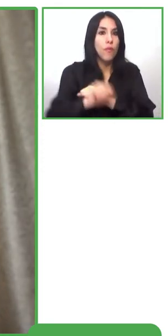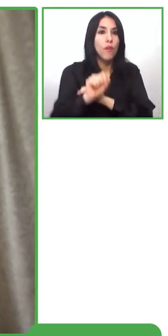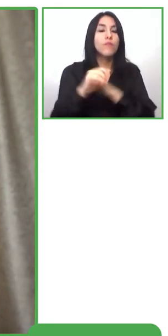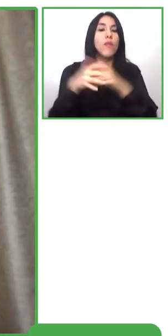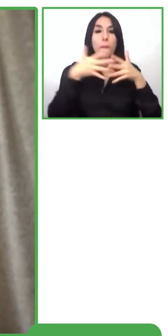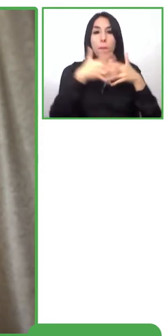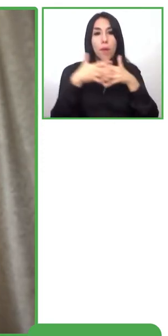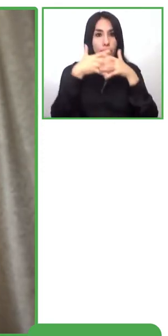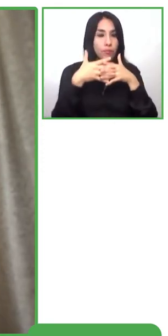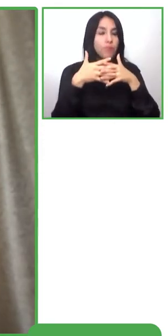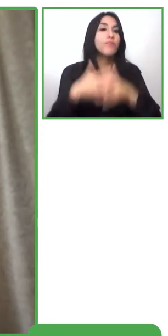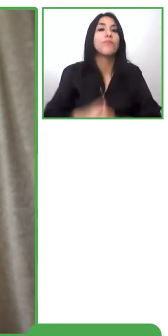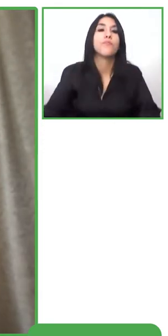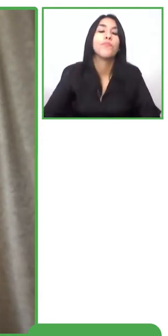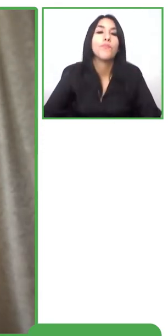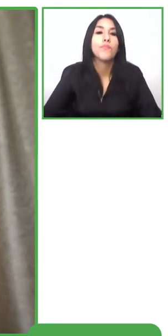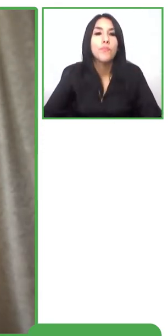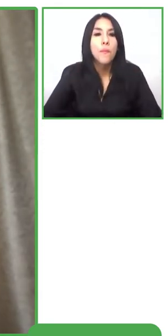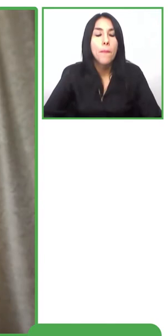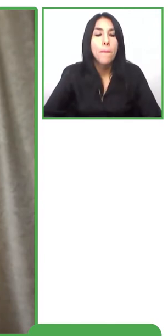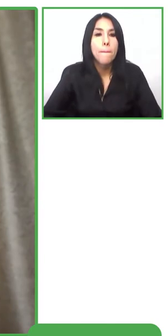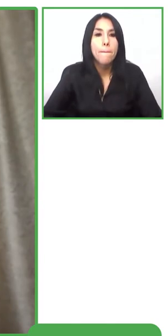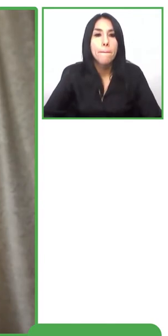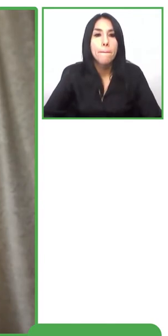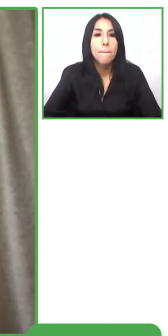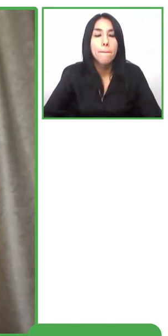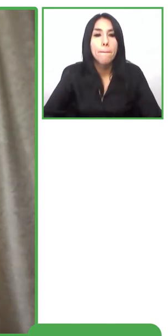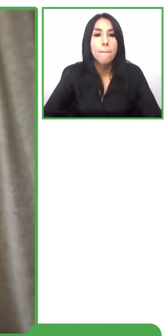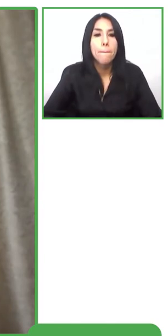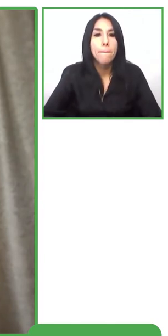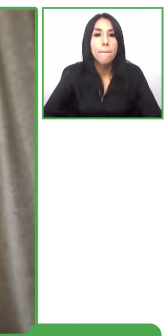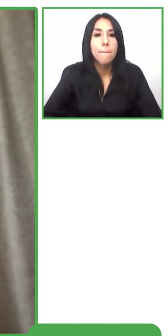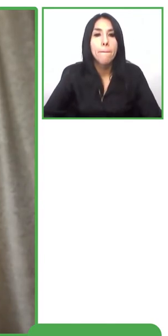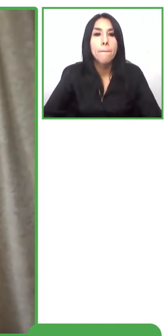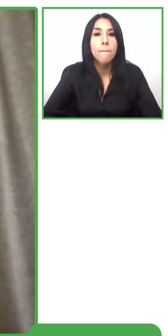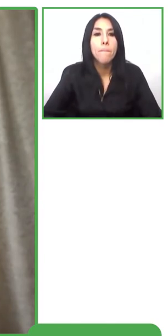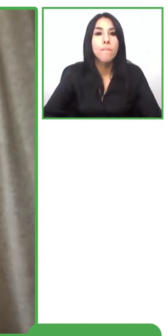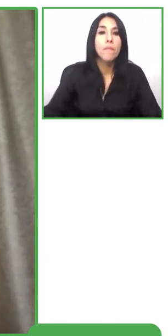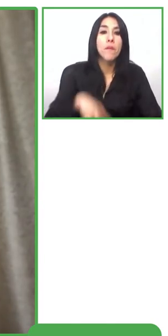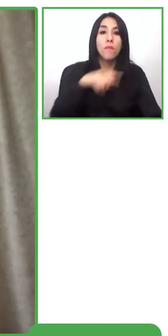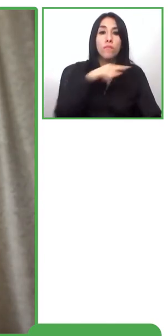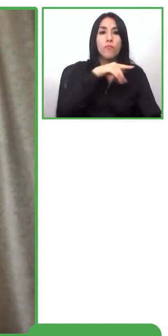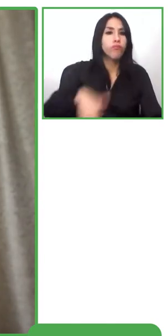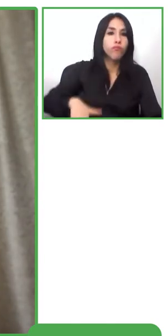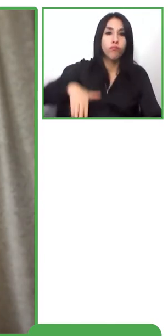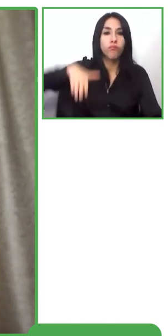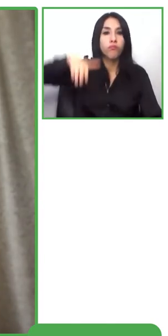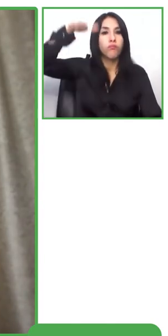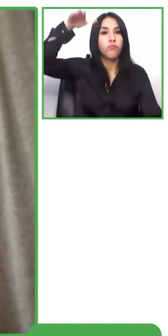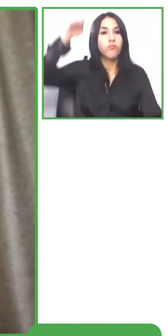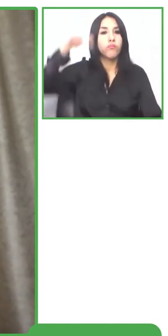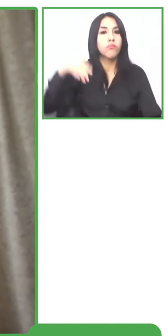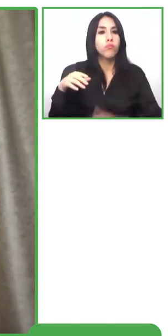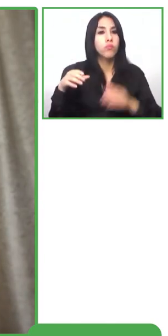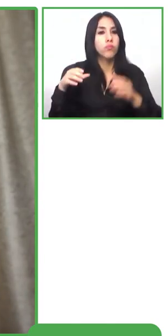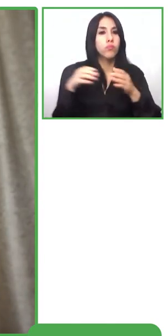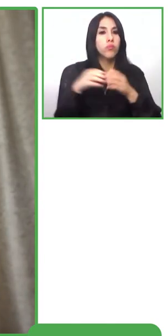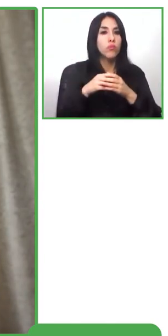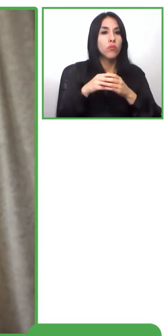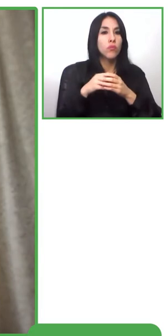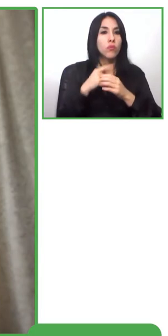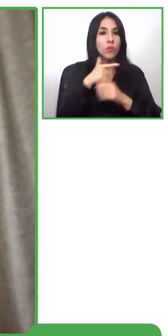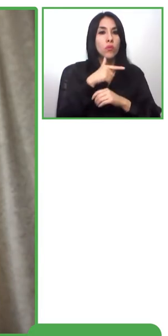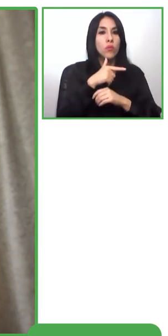in Indiana, United States. He grew up in a very diverse community, which had an influence in